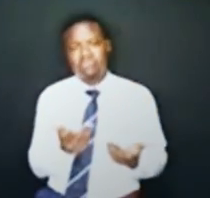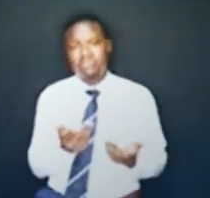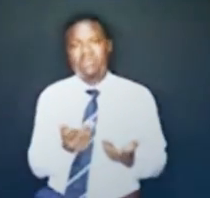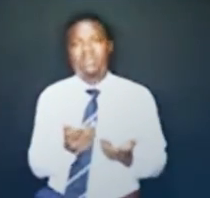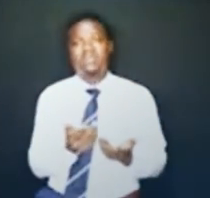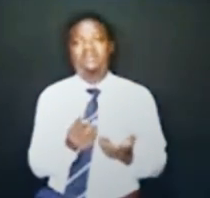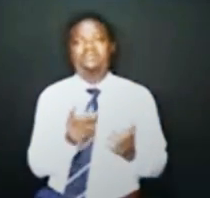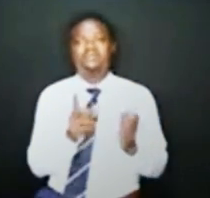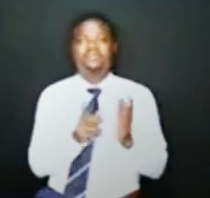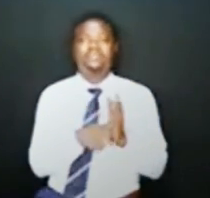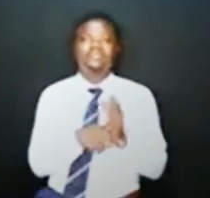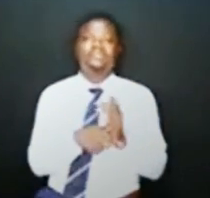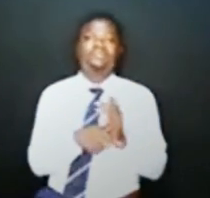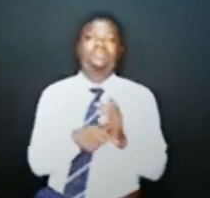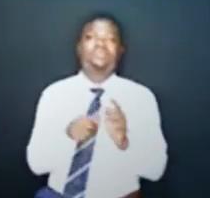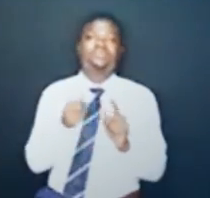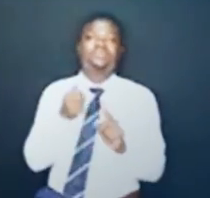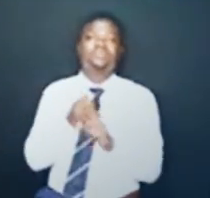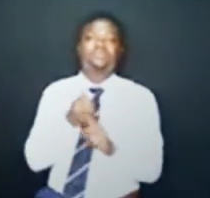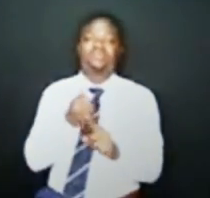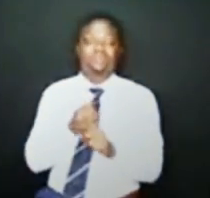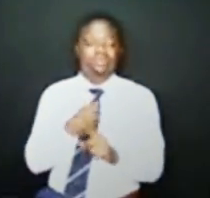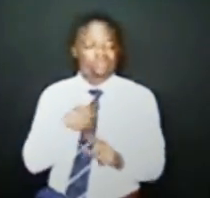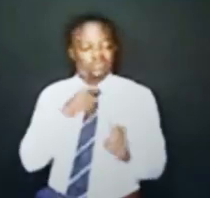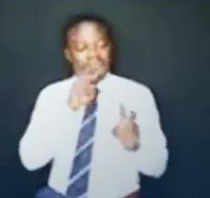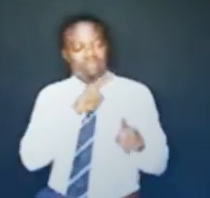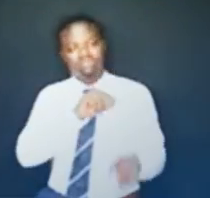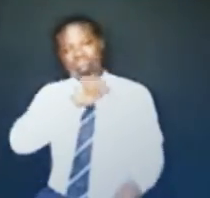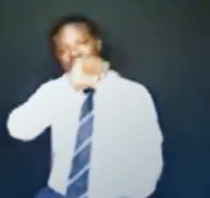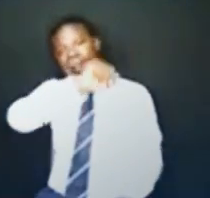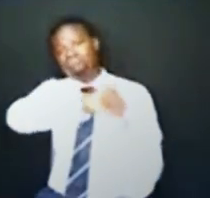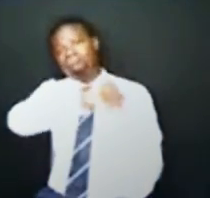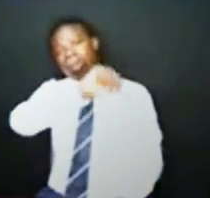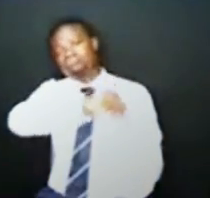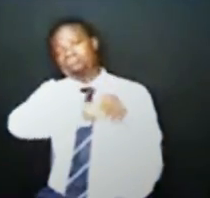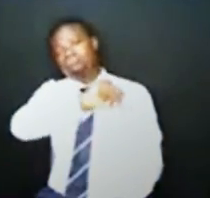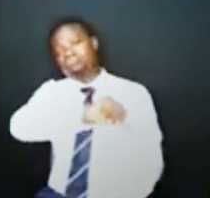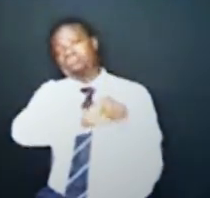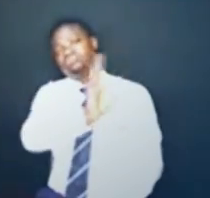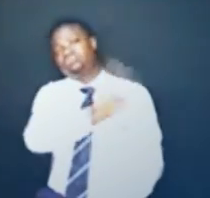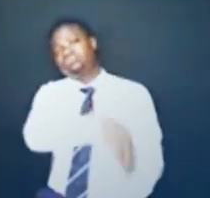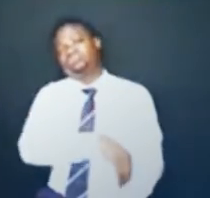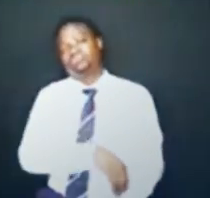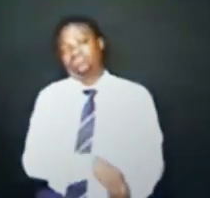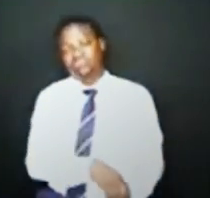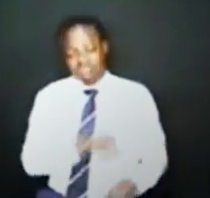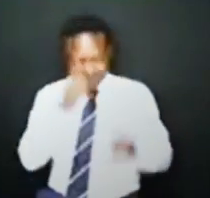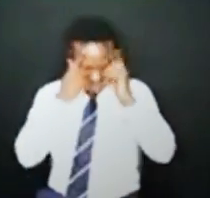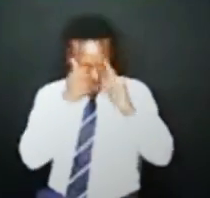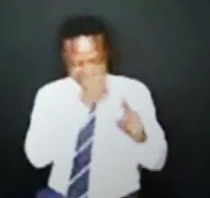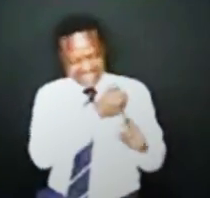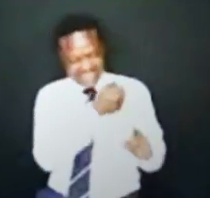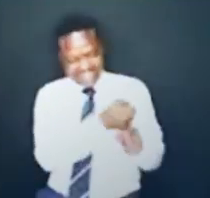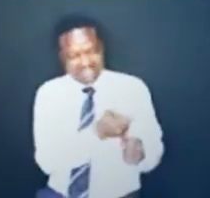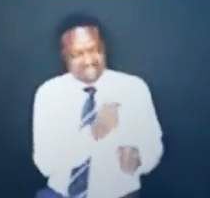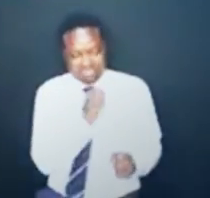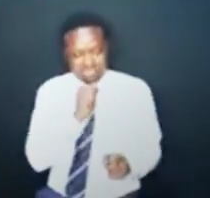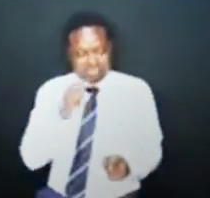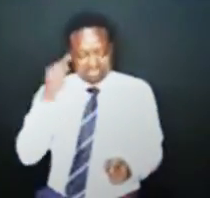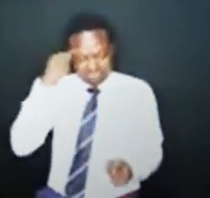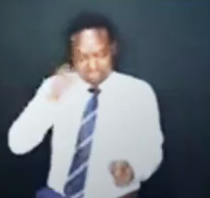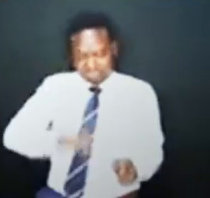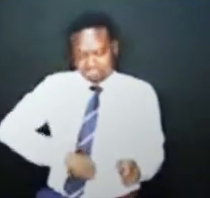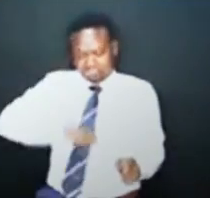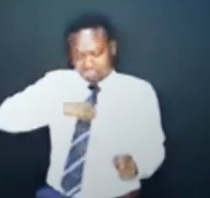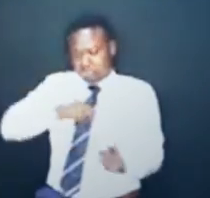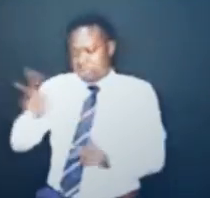we held him in low esteem. The man himself, he has decided to make himself nothing. So if human